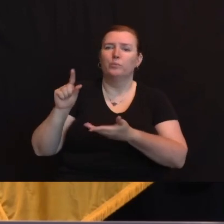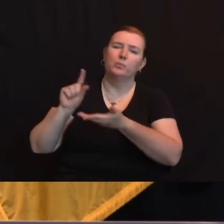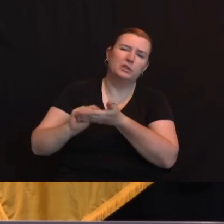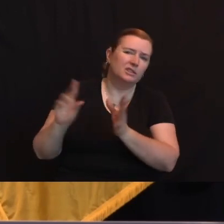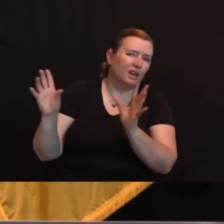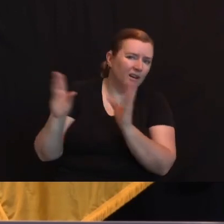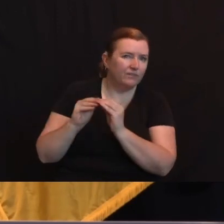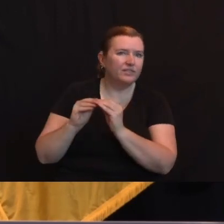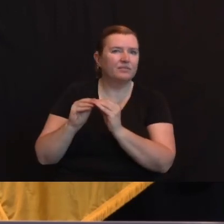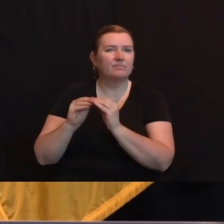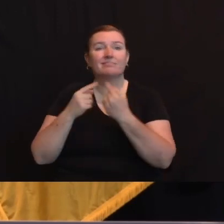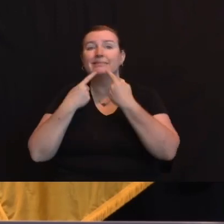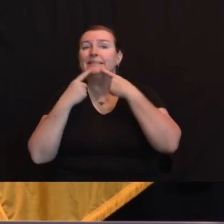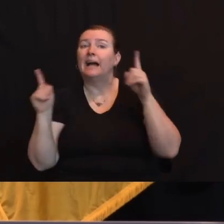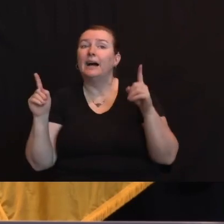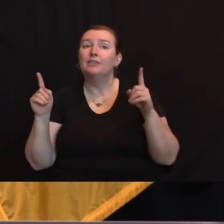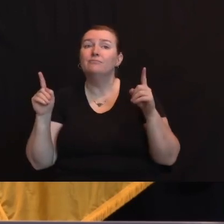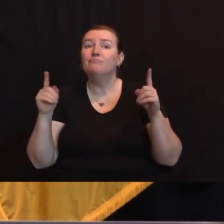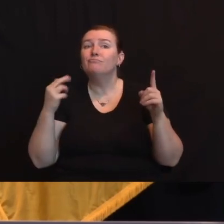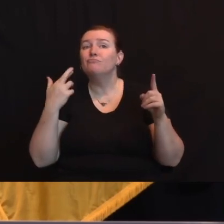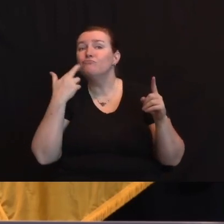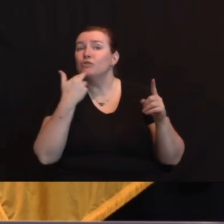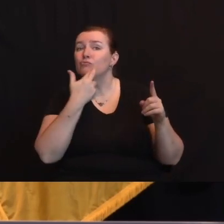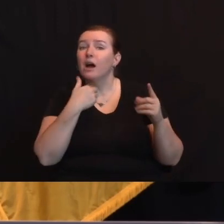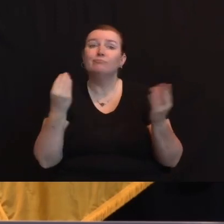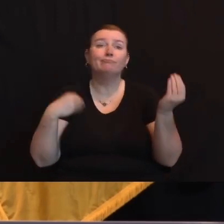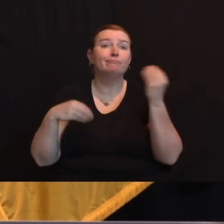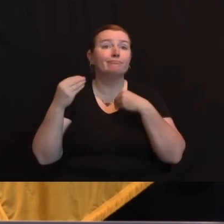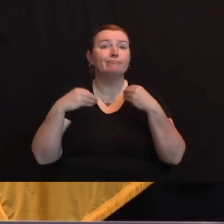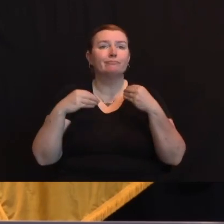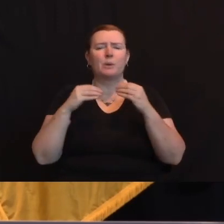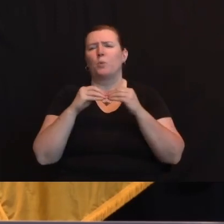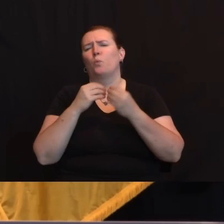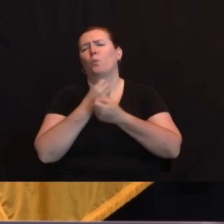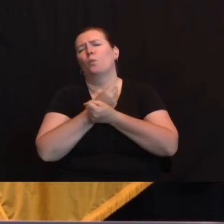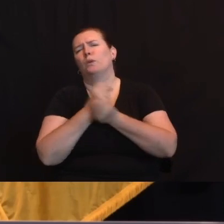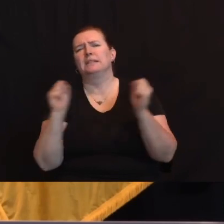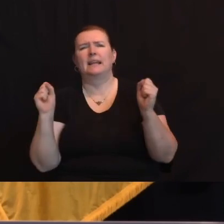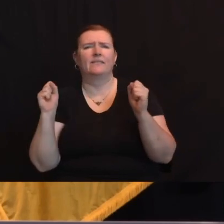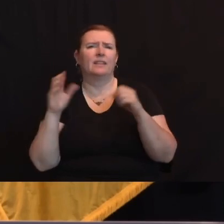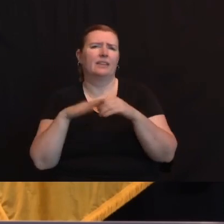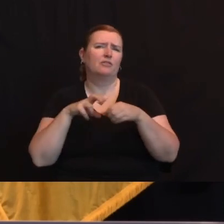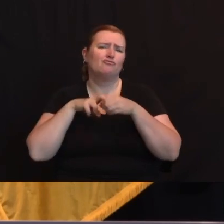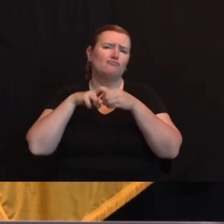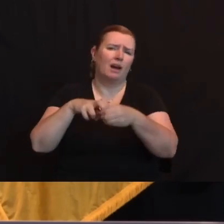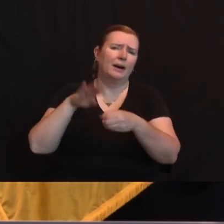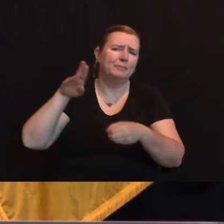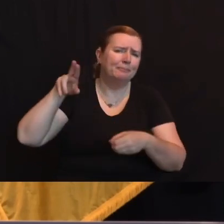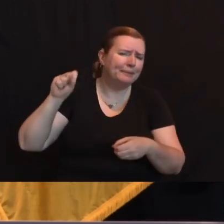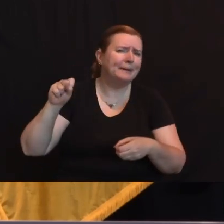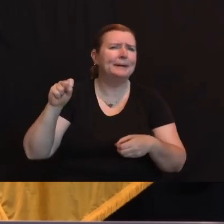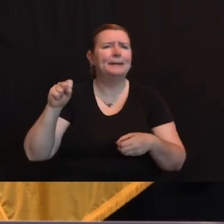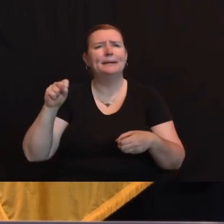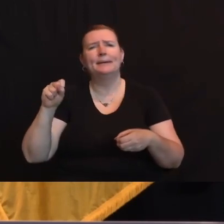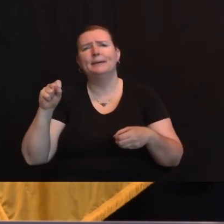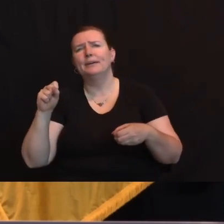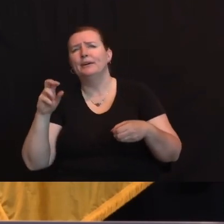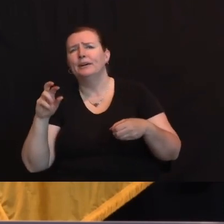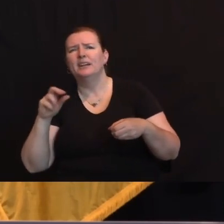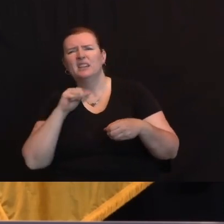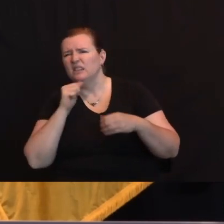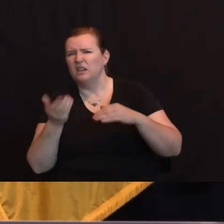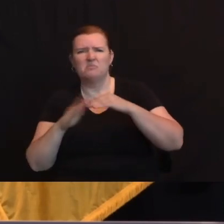most other activities now permitted, including riding buses and going shopping, and that the uptick in cases isn't linked to them because they aren't open.